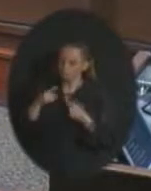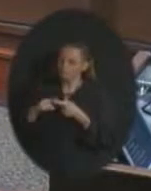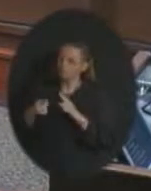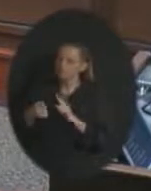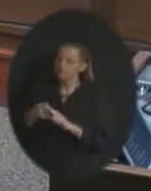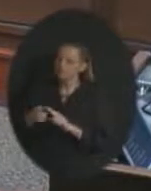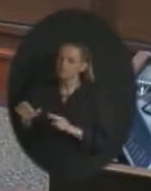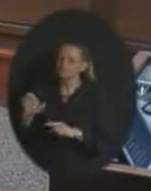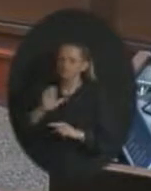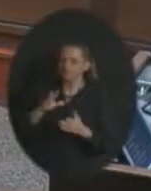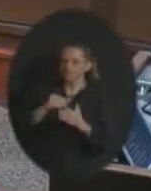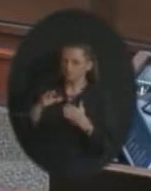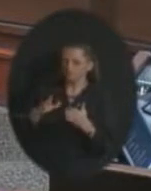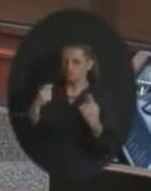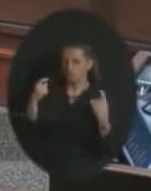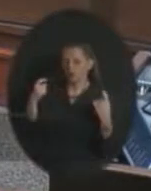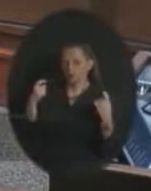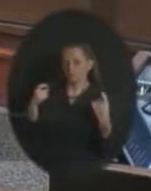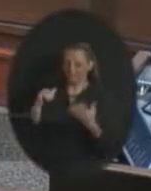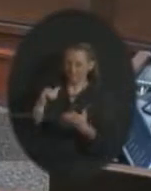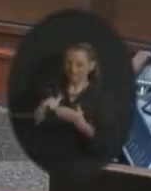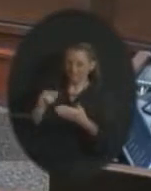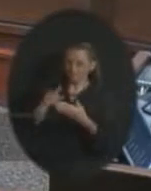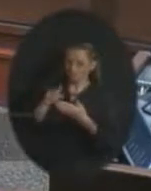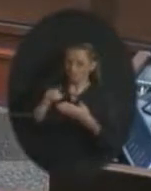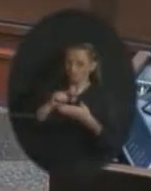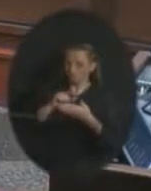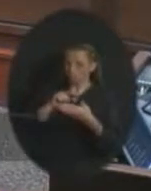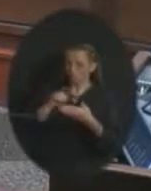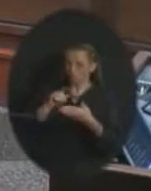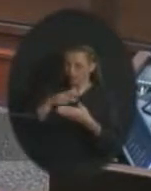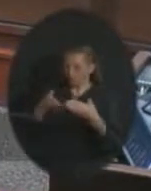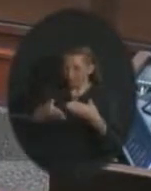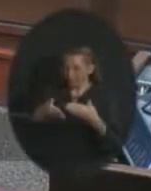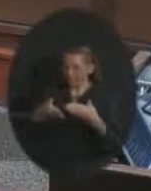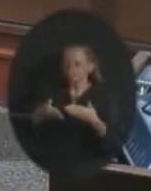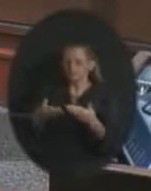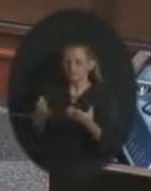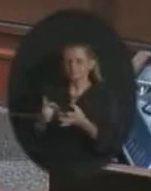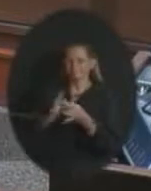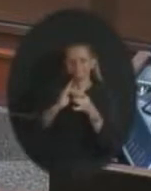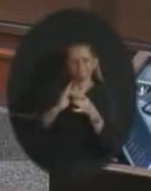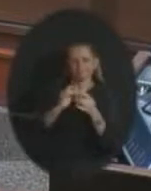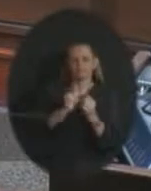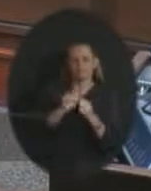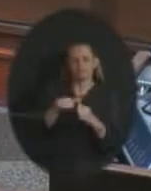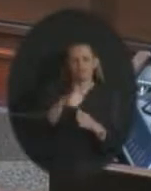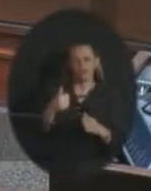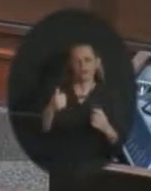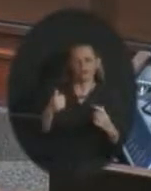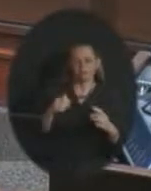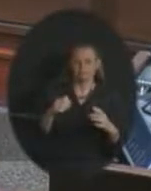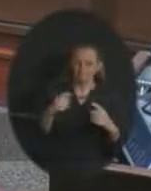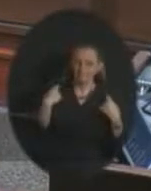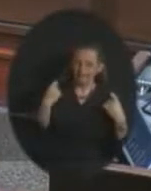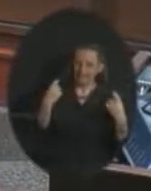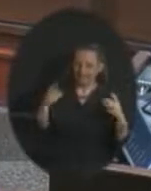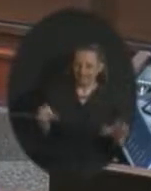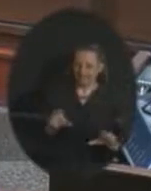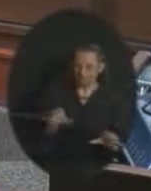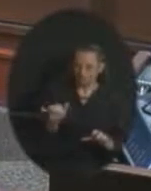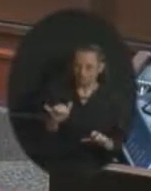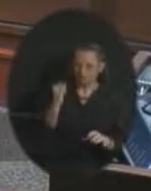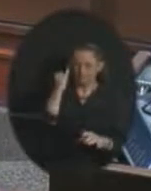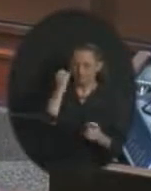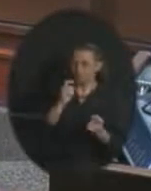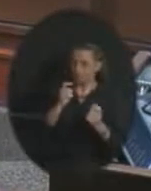that weekend coincides with a lot of state competitions. And if we start changing the date and the times, it will make it